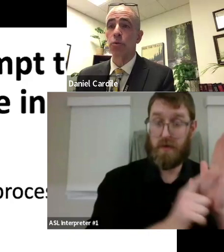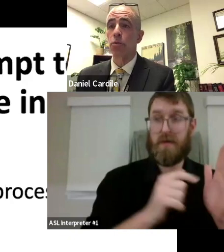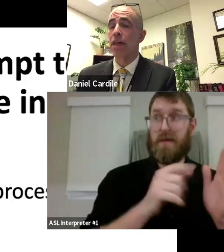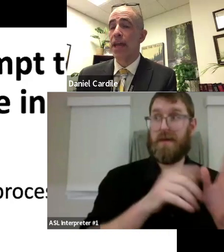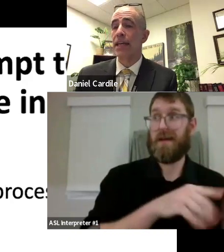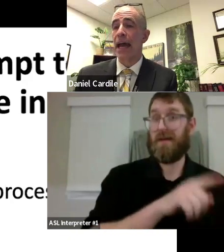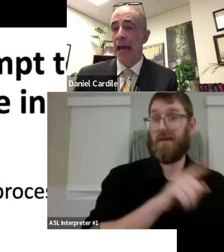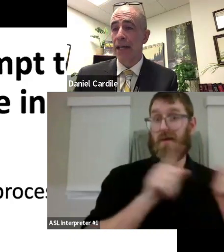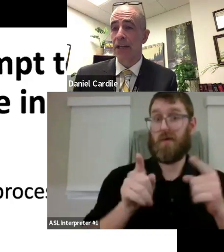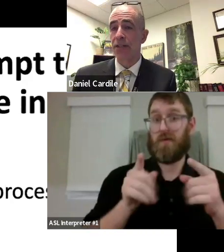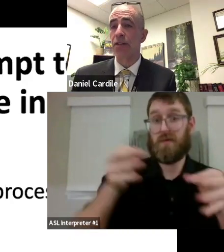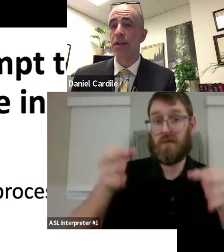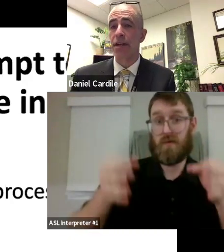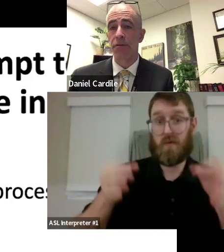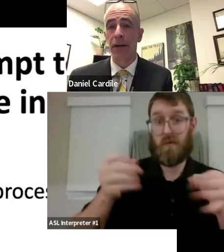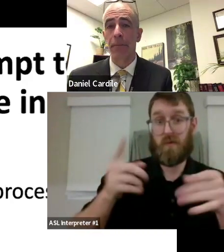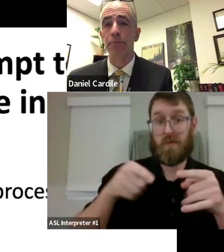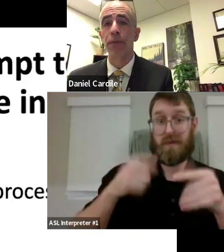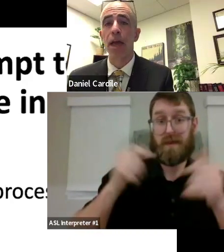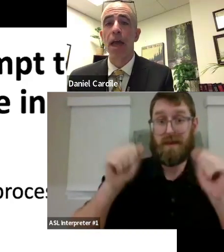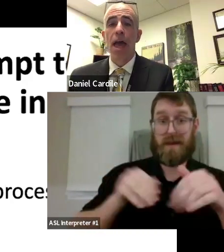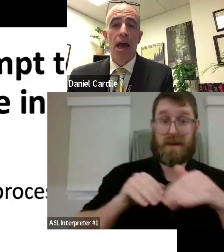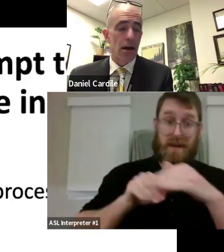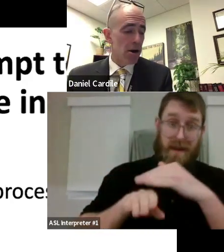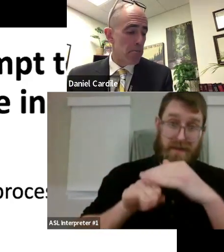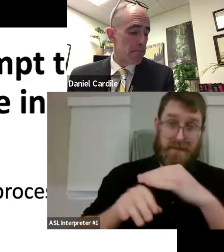and place where they can access the hearing.